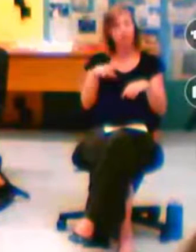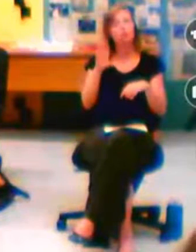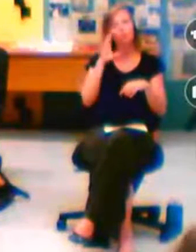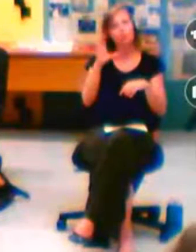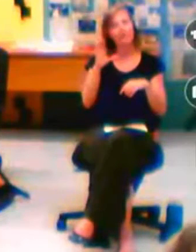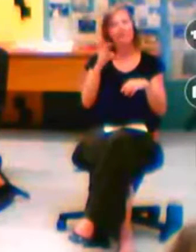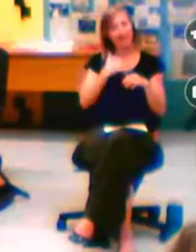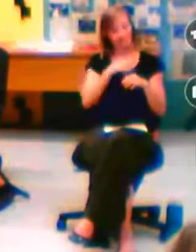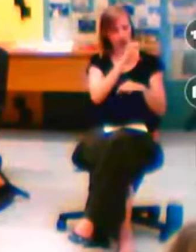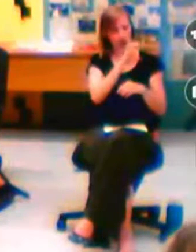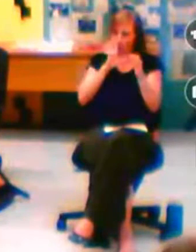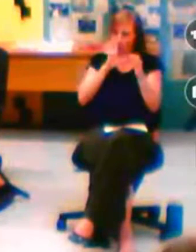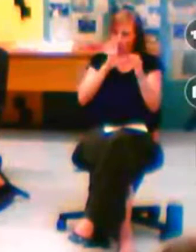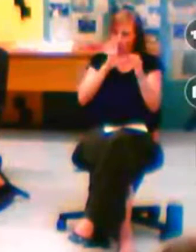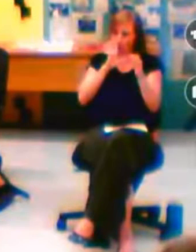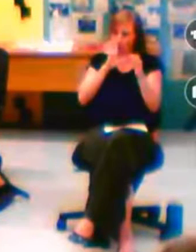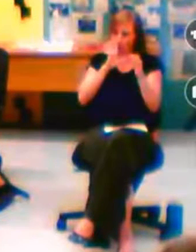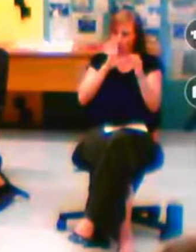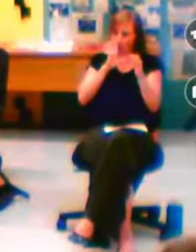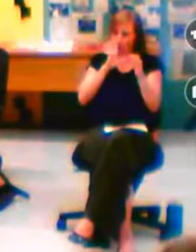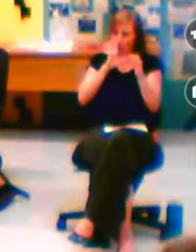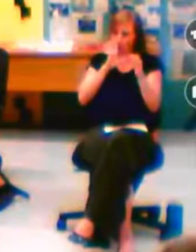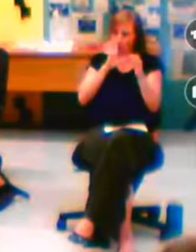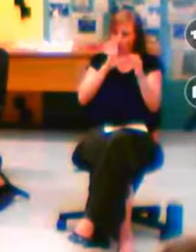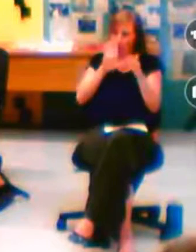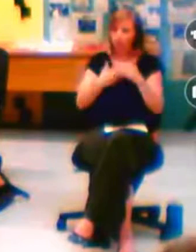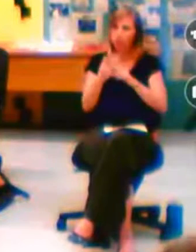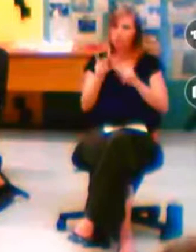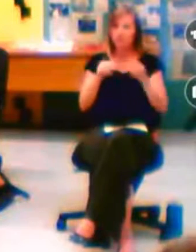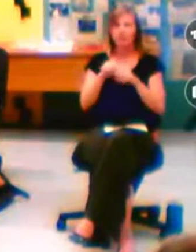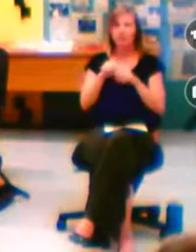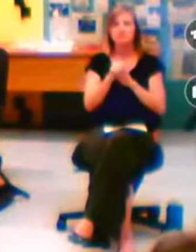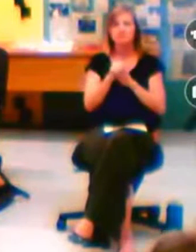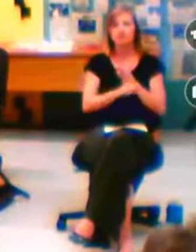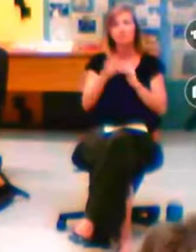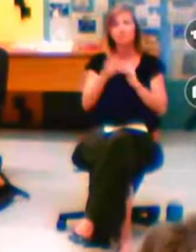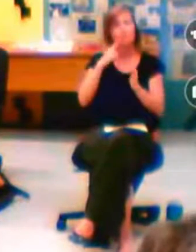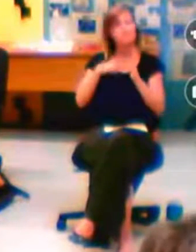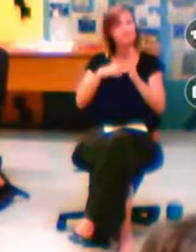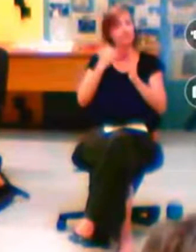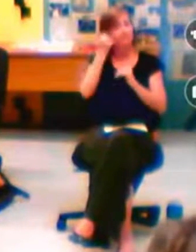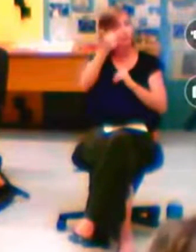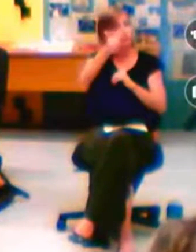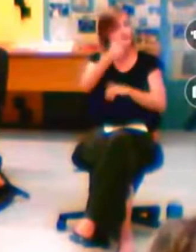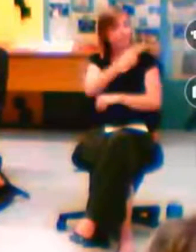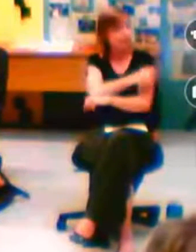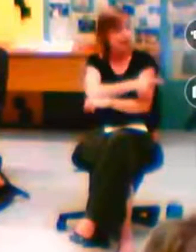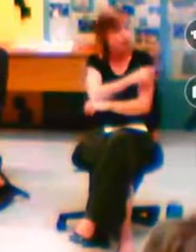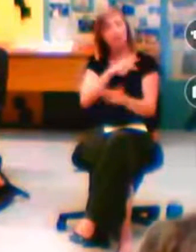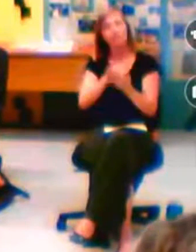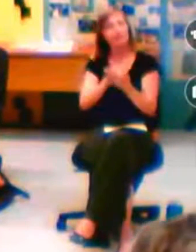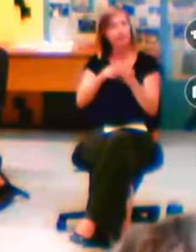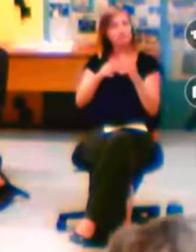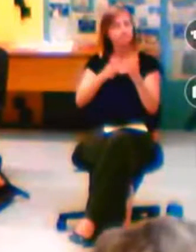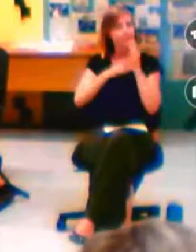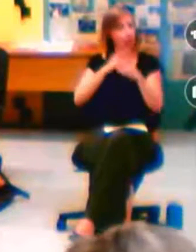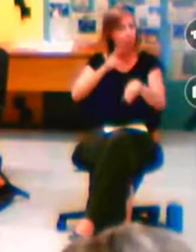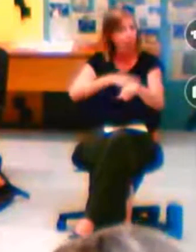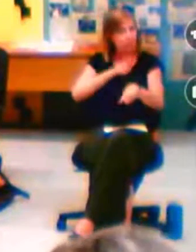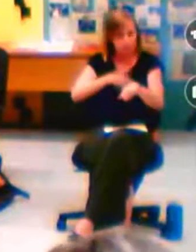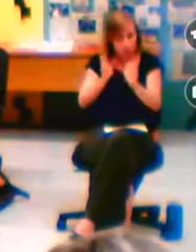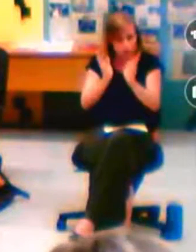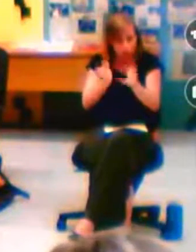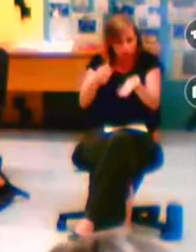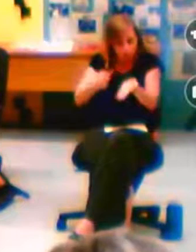for those Medicaid rates, right? And if you're in state, don't forget Colorado Care is controlling the price